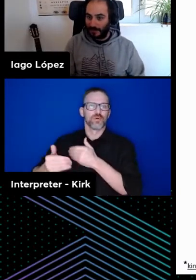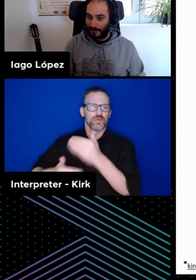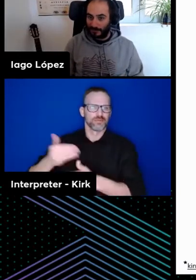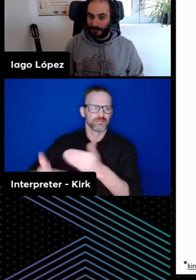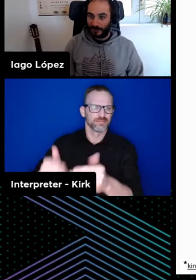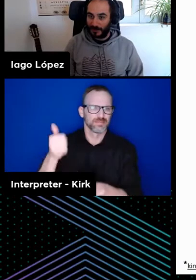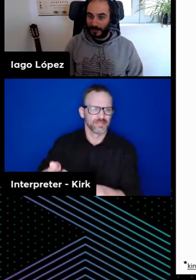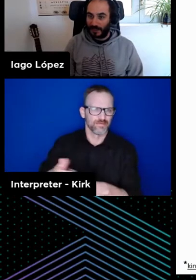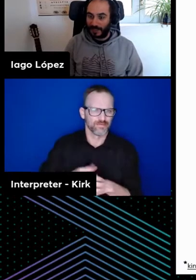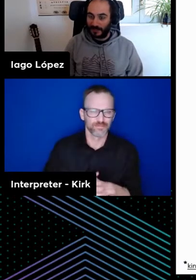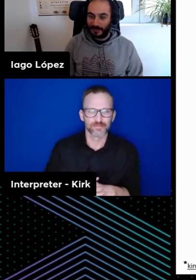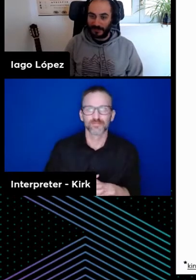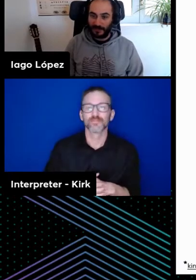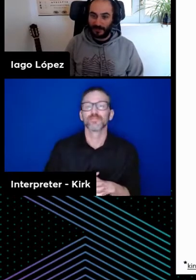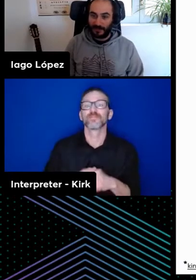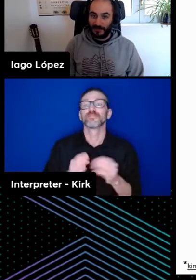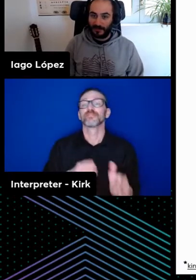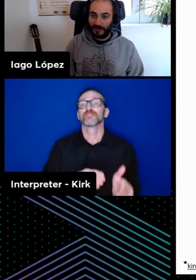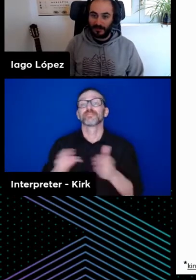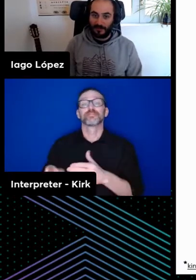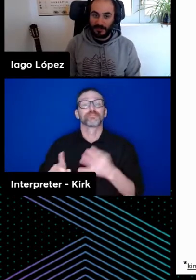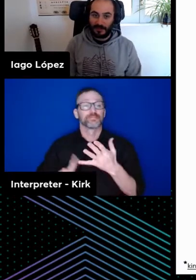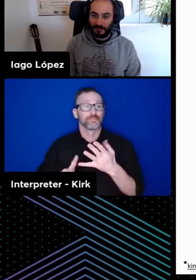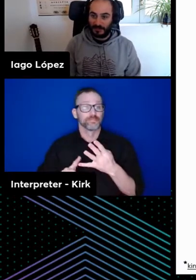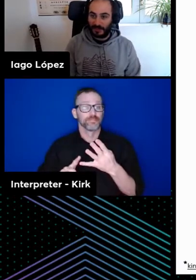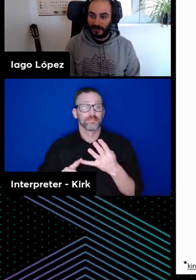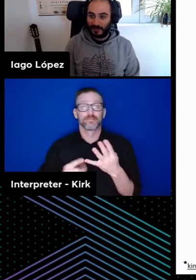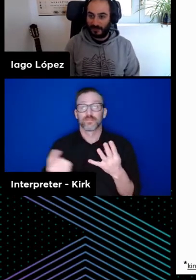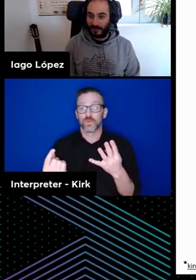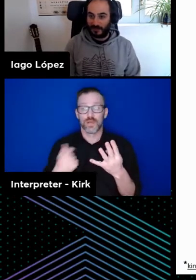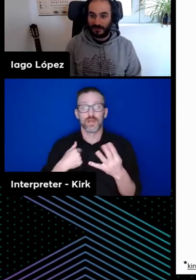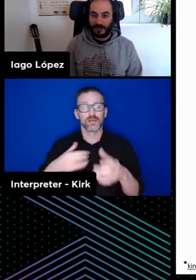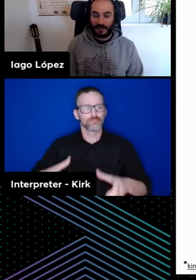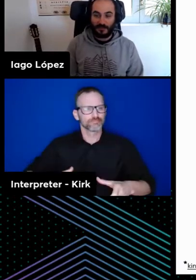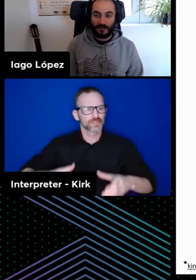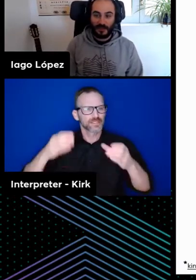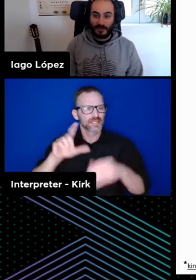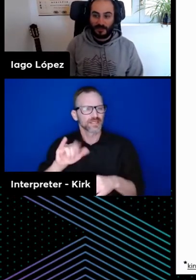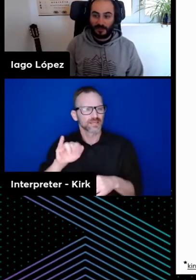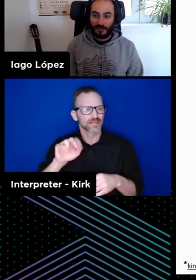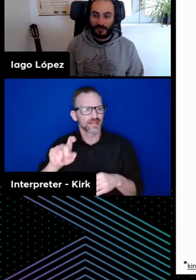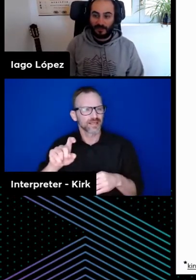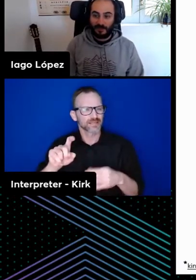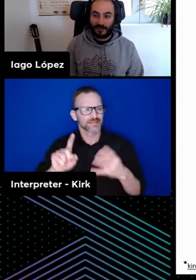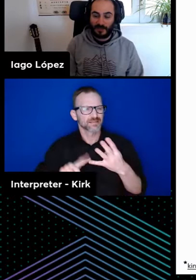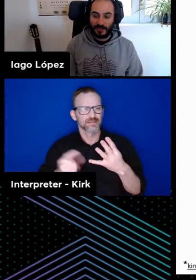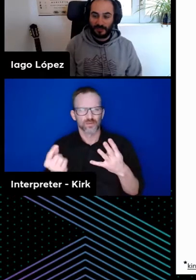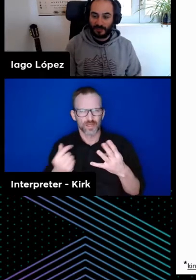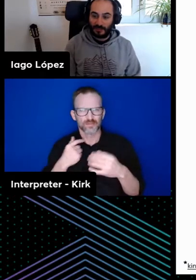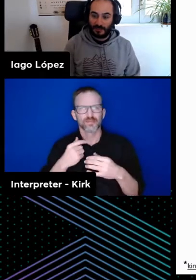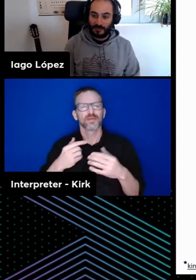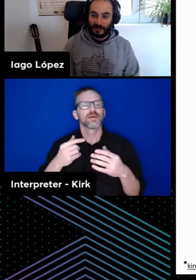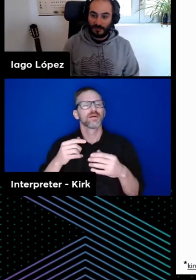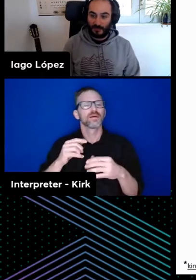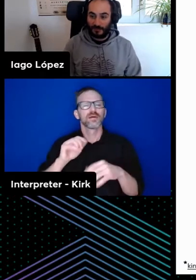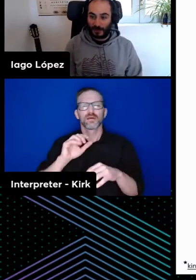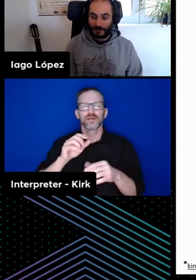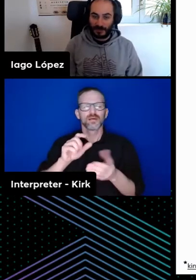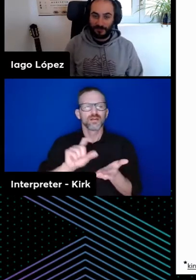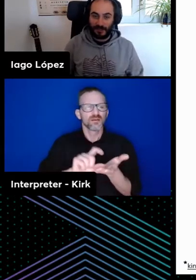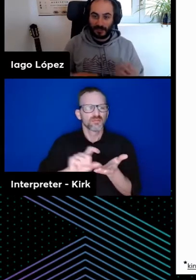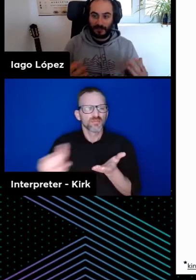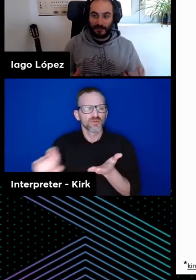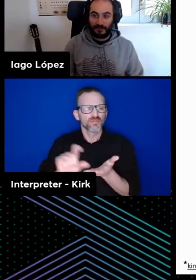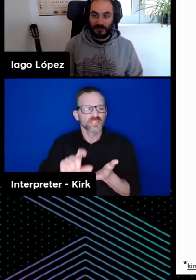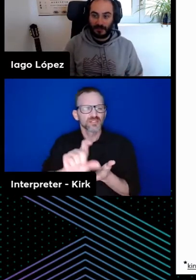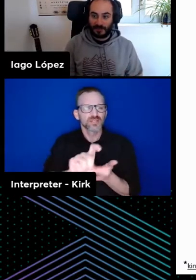And then the last thing in this definition of container Linux is that you have declarative provisioning. So you